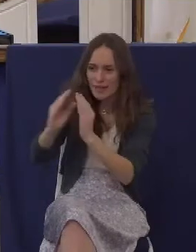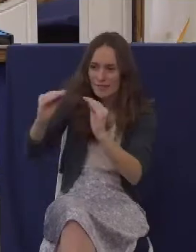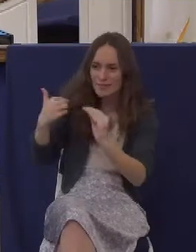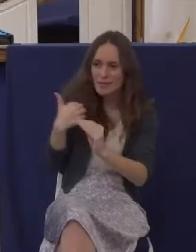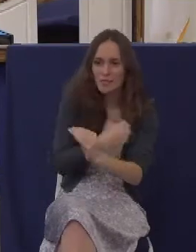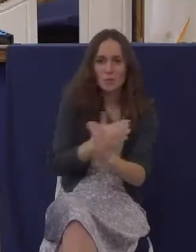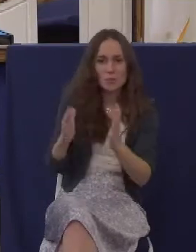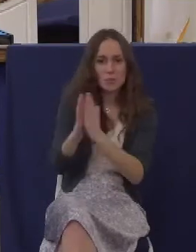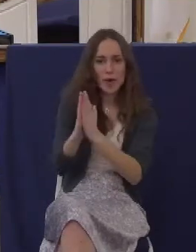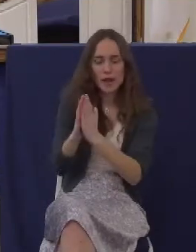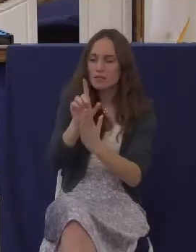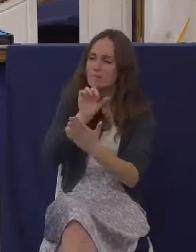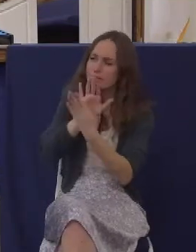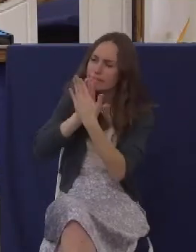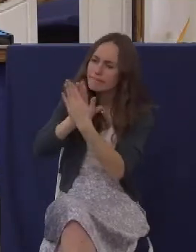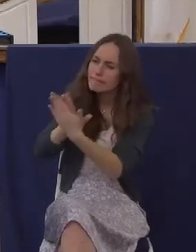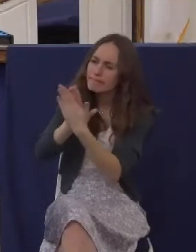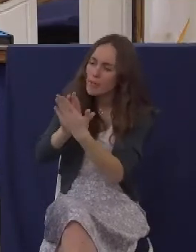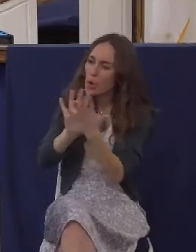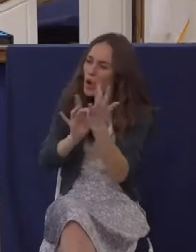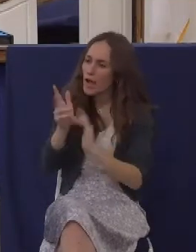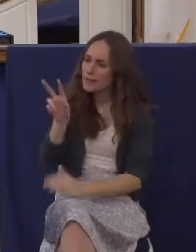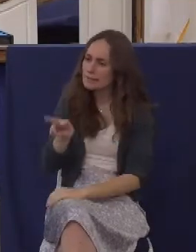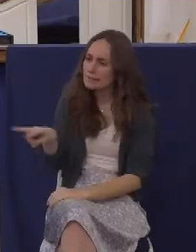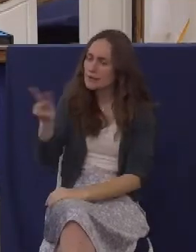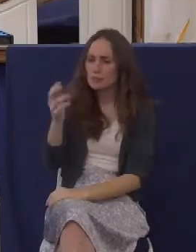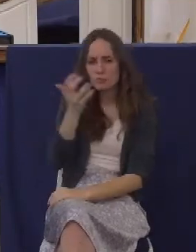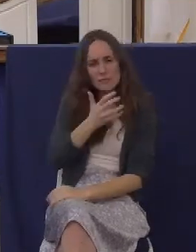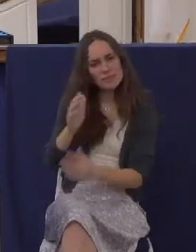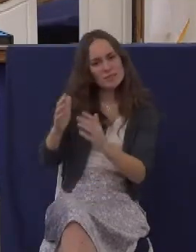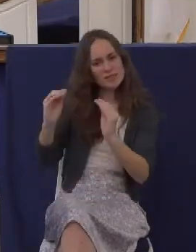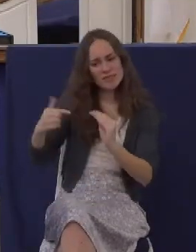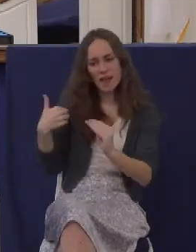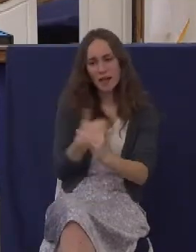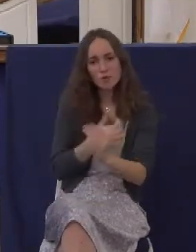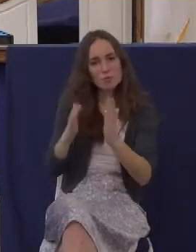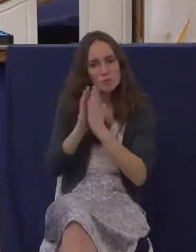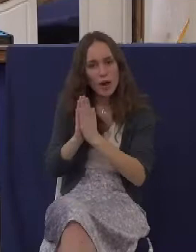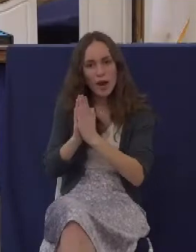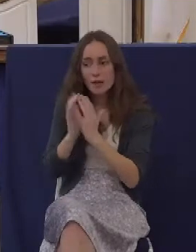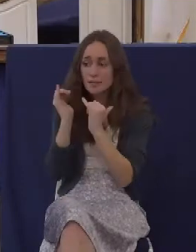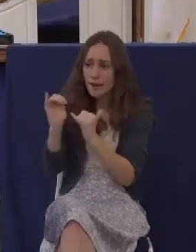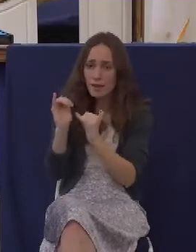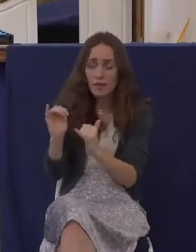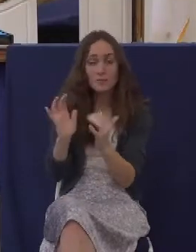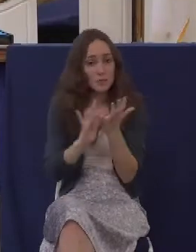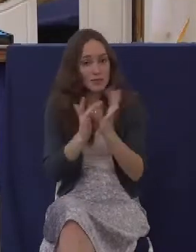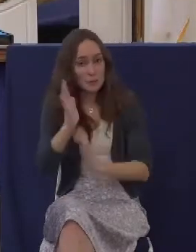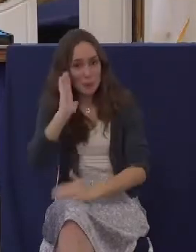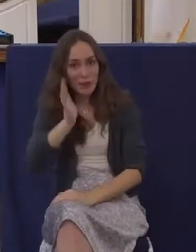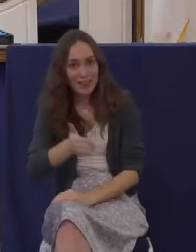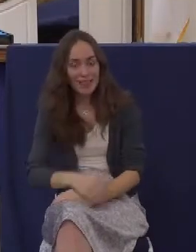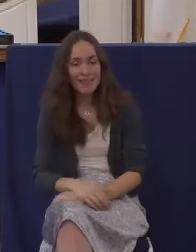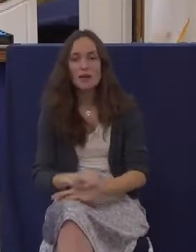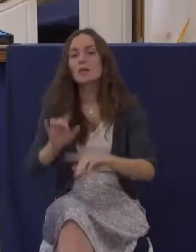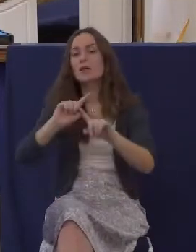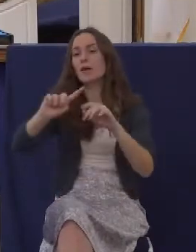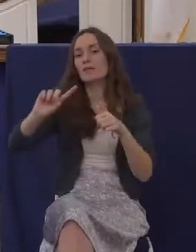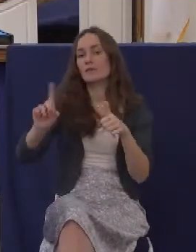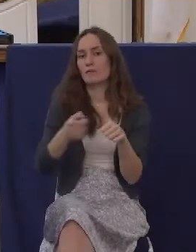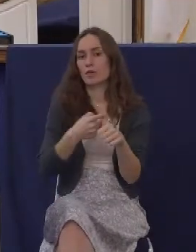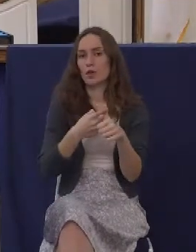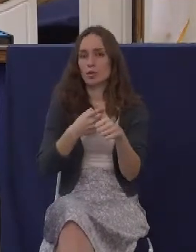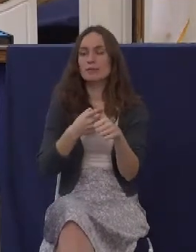And so they said, Lord, teach us to pray. Now, Jesus will do that, but before he actually teaches